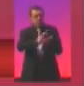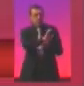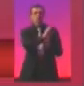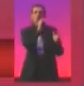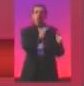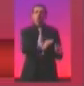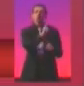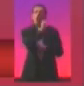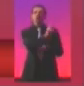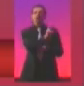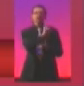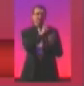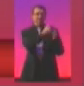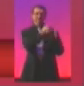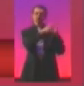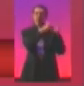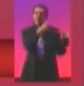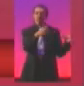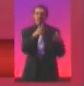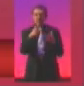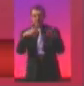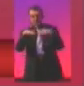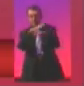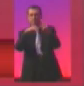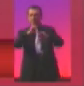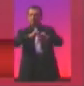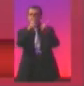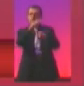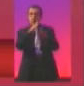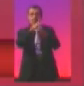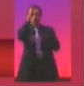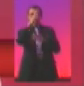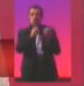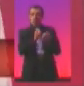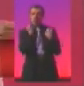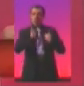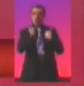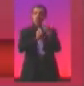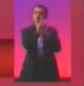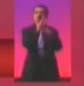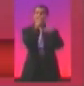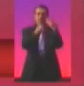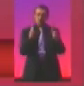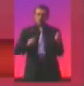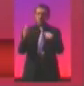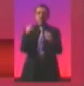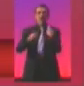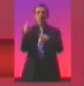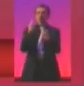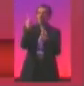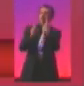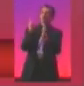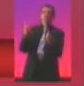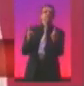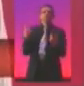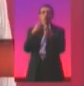low-carbon industries of the future, the digital industries of the future, because that will be the key to future prosperity. And conference, markets on their own won't do that.